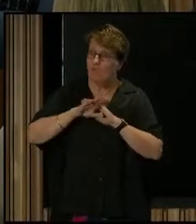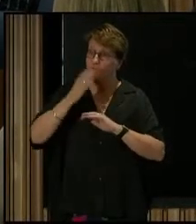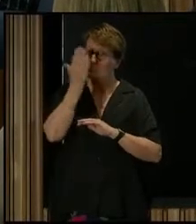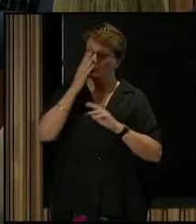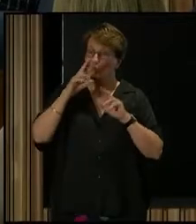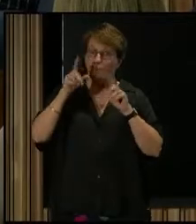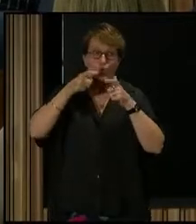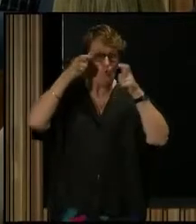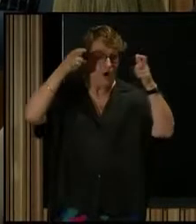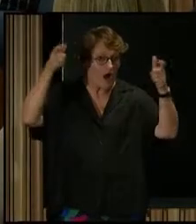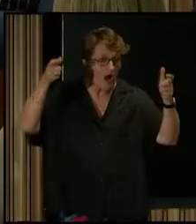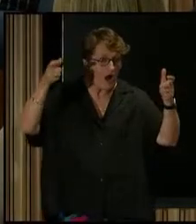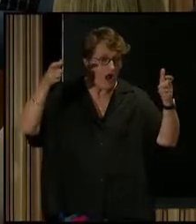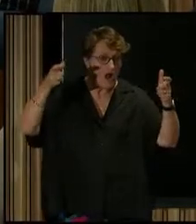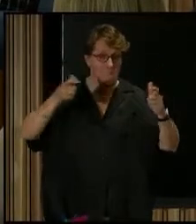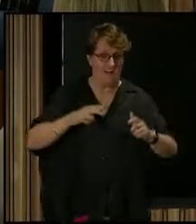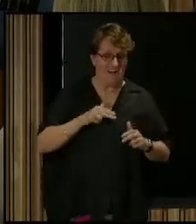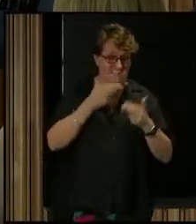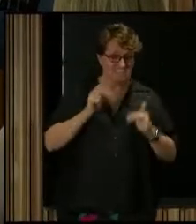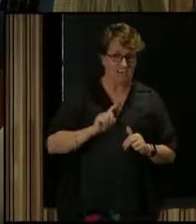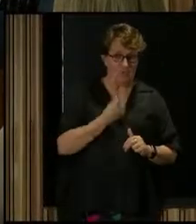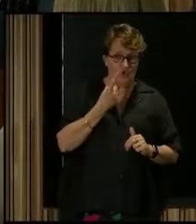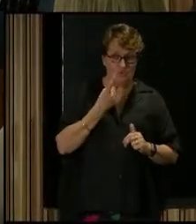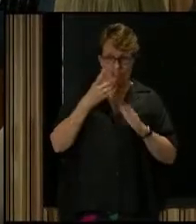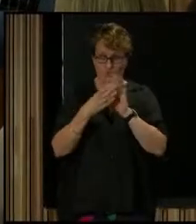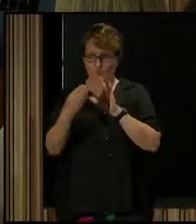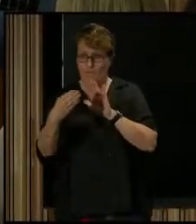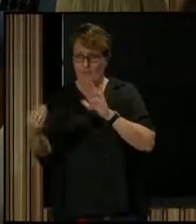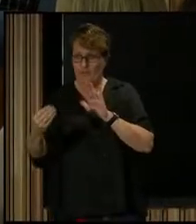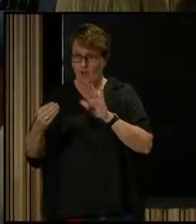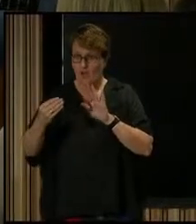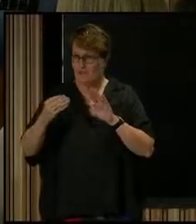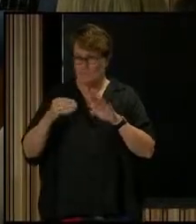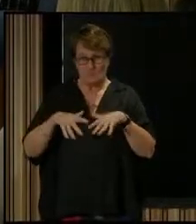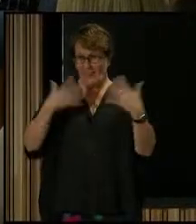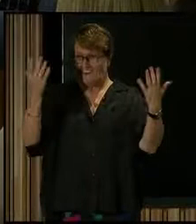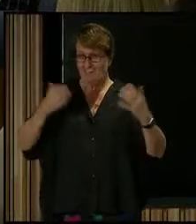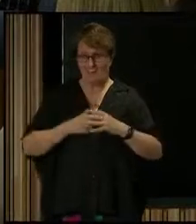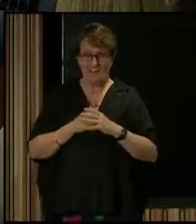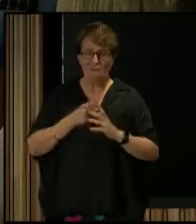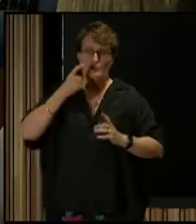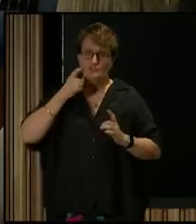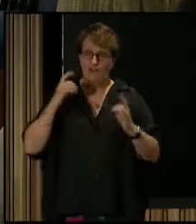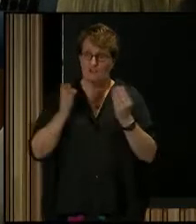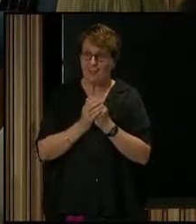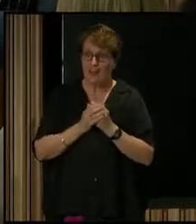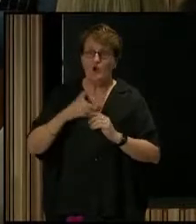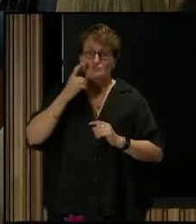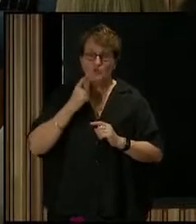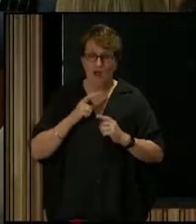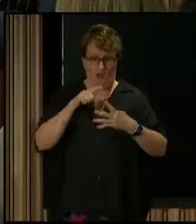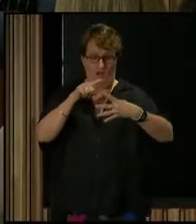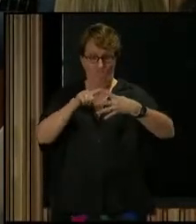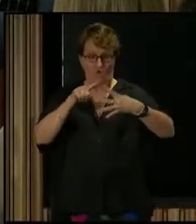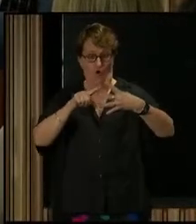sing first and you try and copy, then we can do anything. We can do anything if enough of us try together. Okay, so here, let me give you four notes over